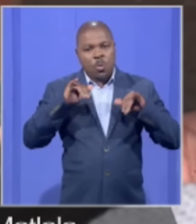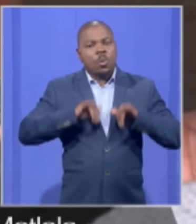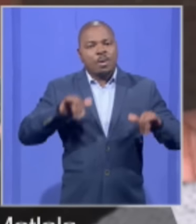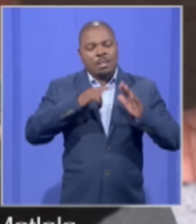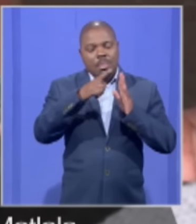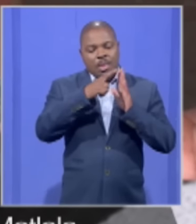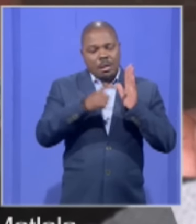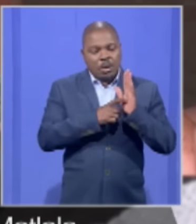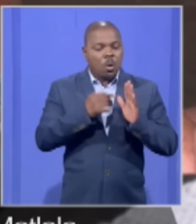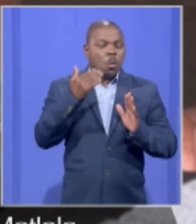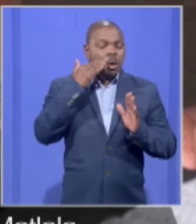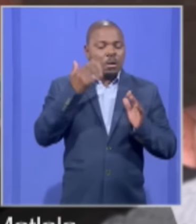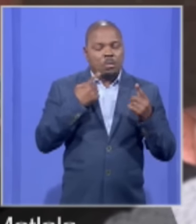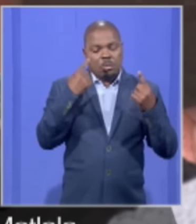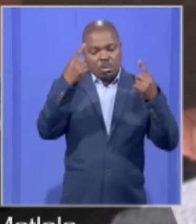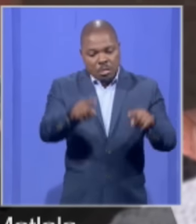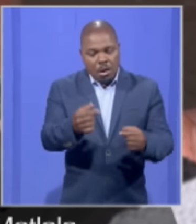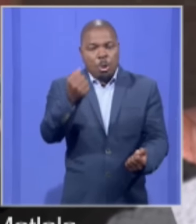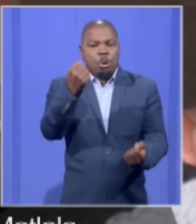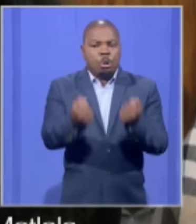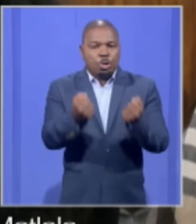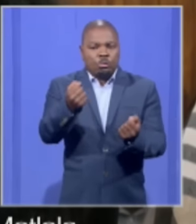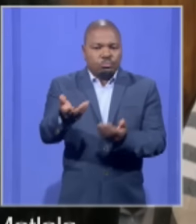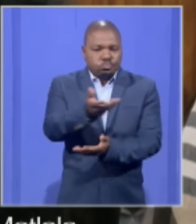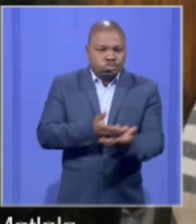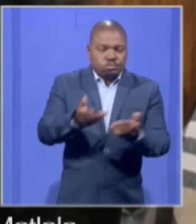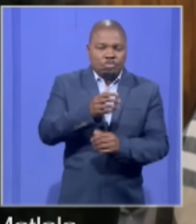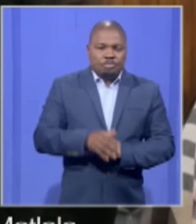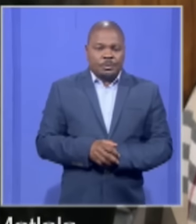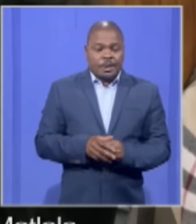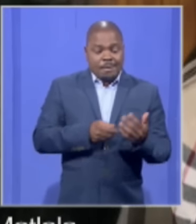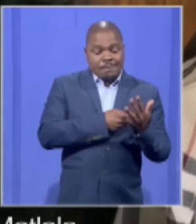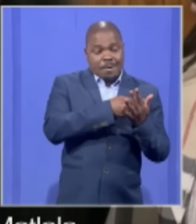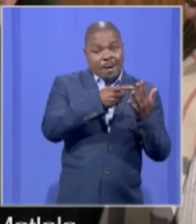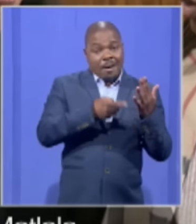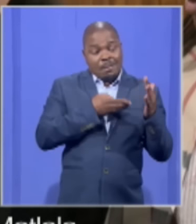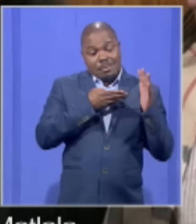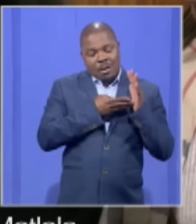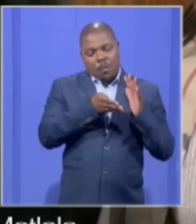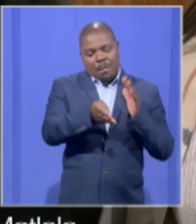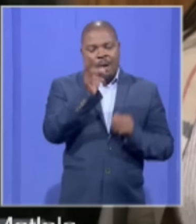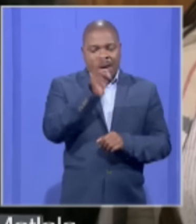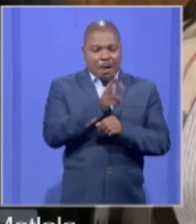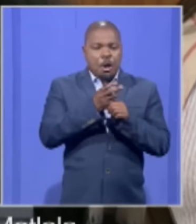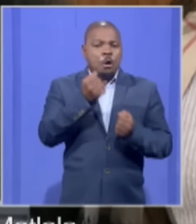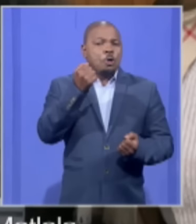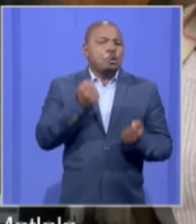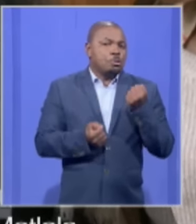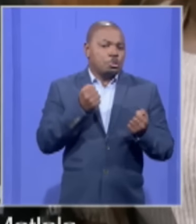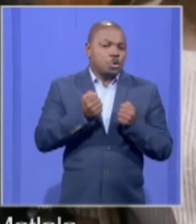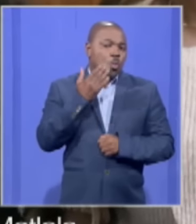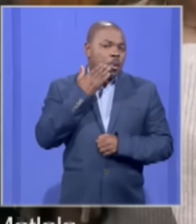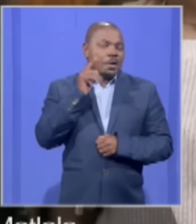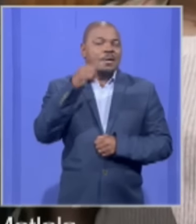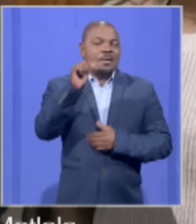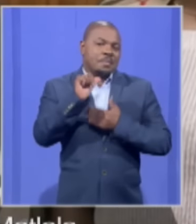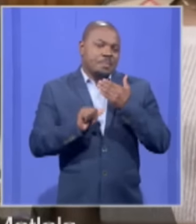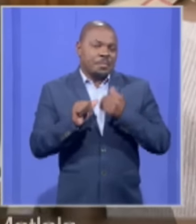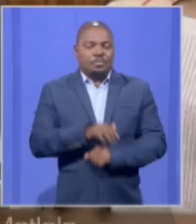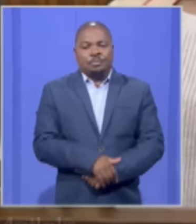date for the set down of that hearing. Botlhano bo solofetse go tlhagelela gape go kgotlatshekelo kgwedi e